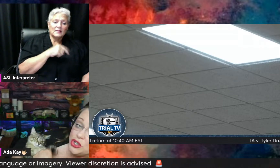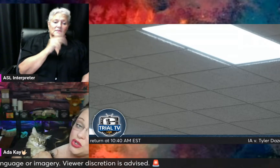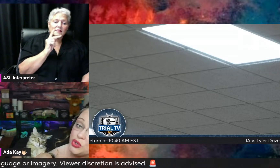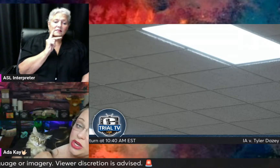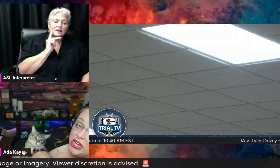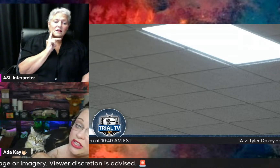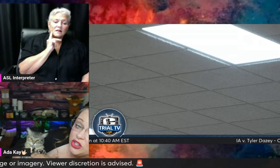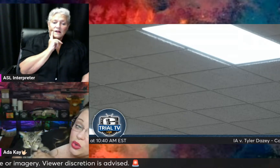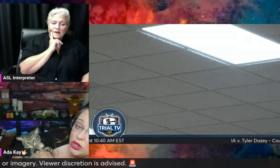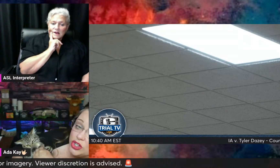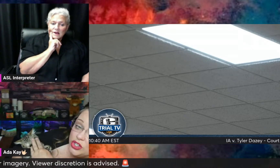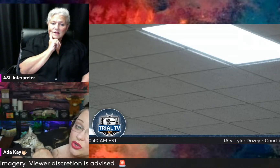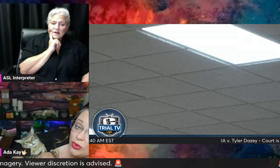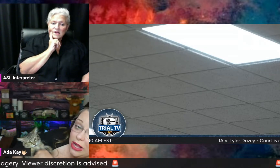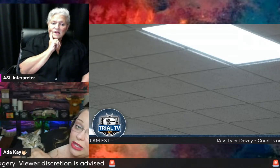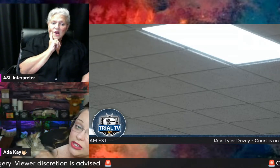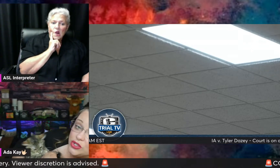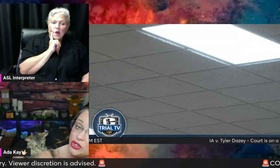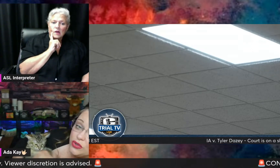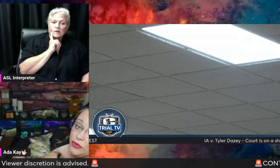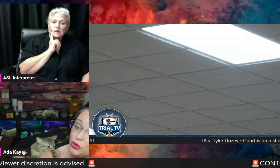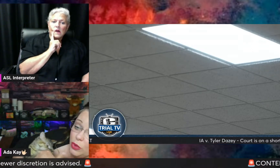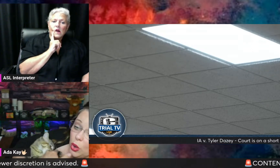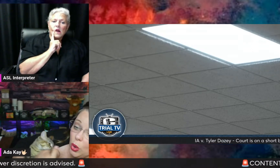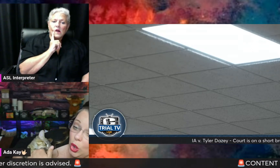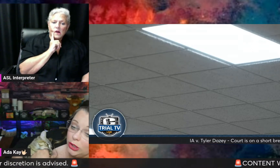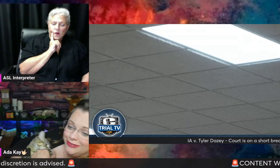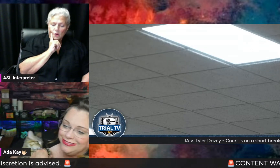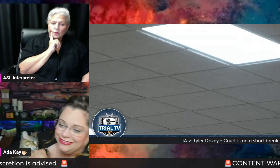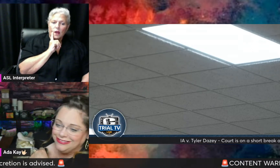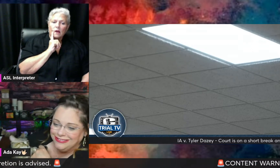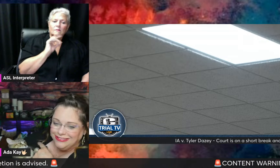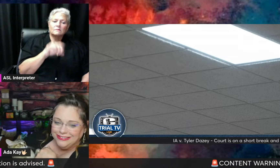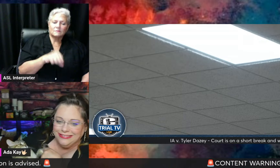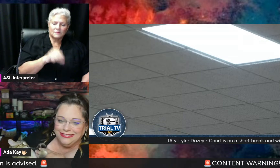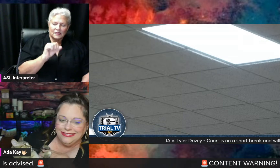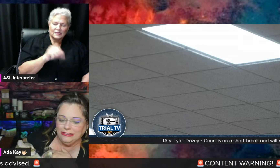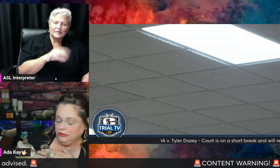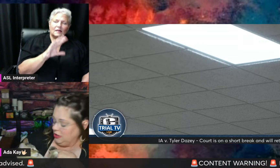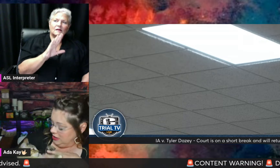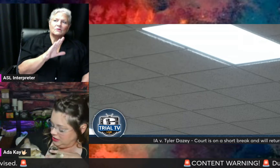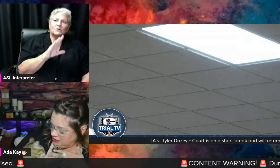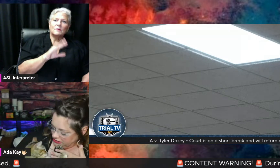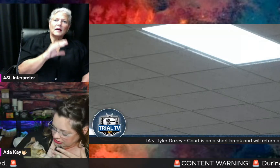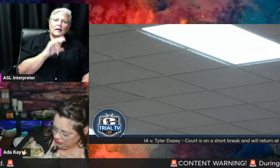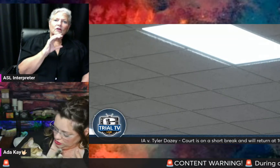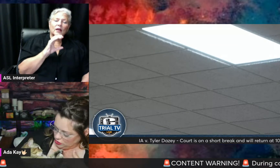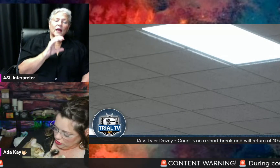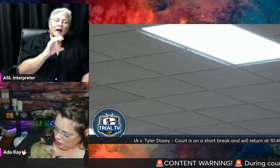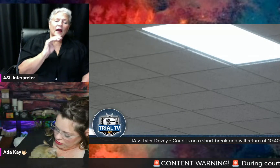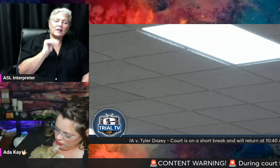But as soon as we hit the door, she's corralling us to the food bowl. Oh, yeah. Well, mine are